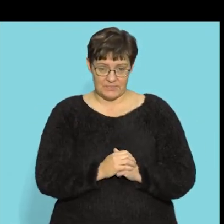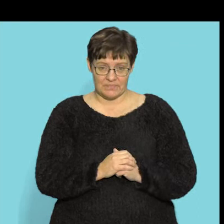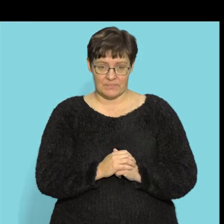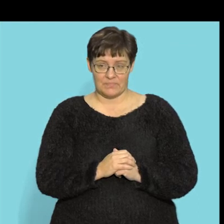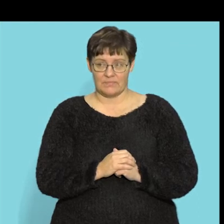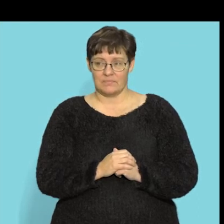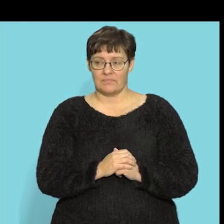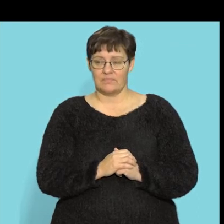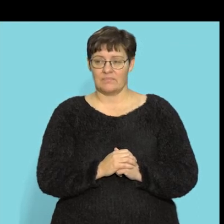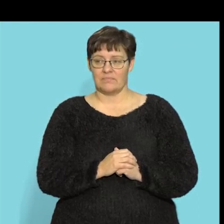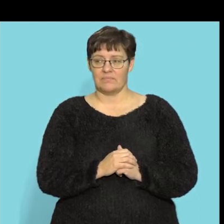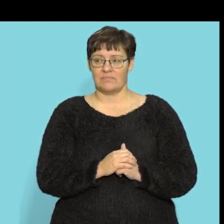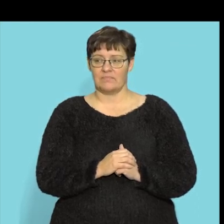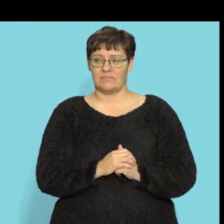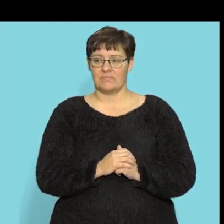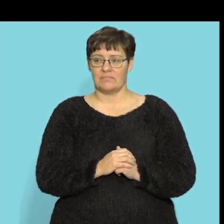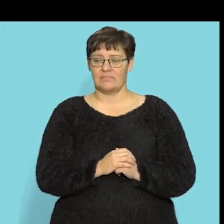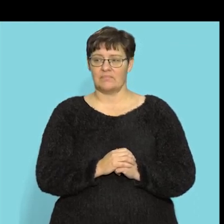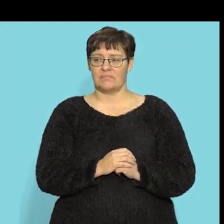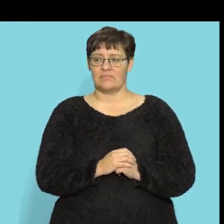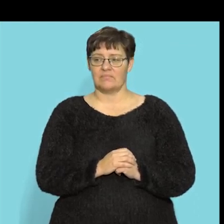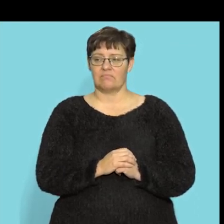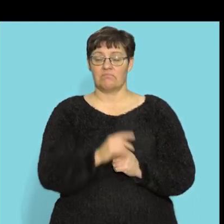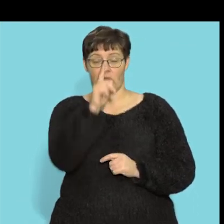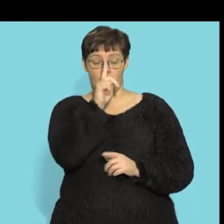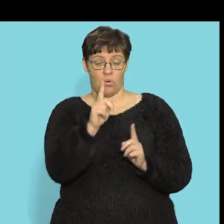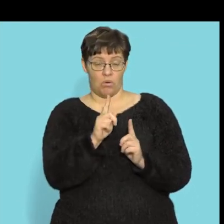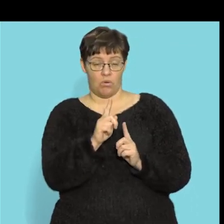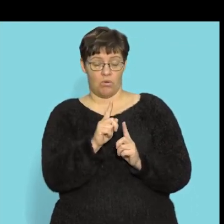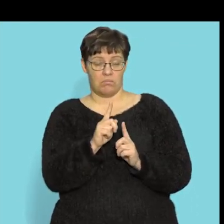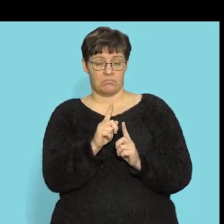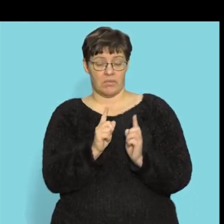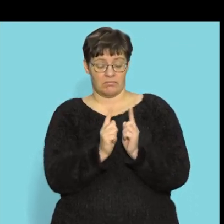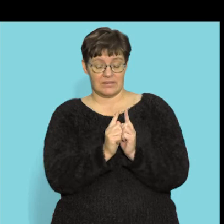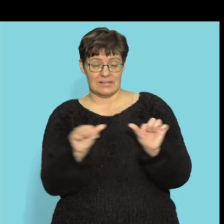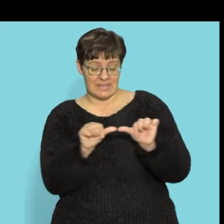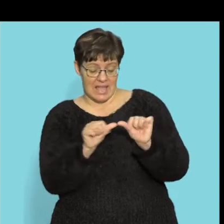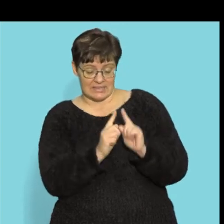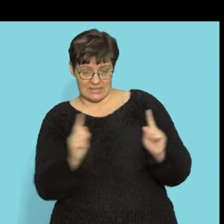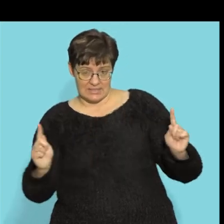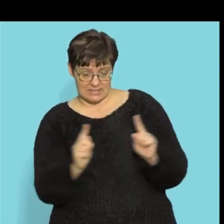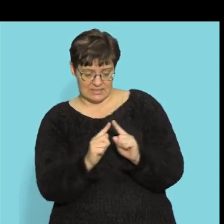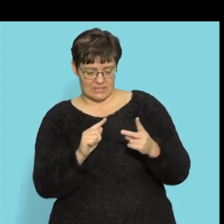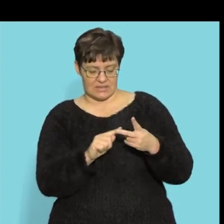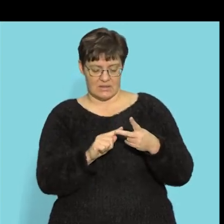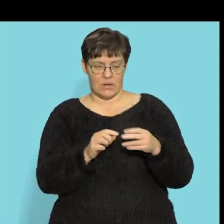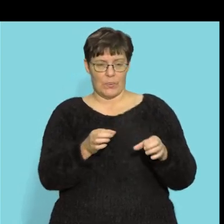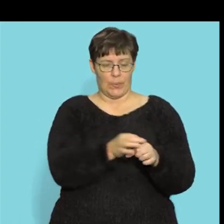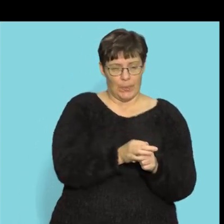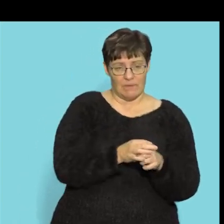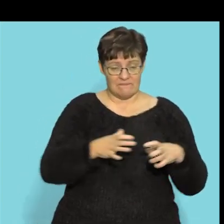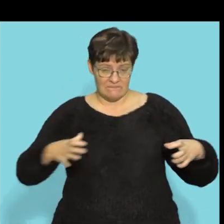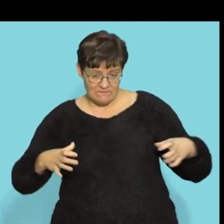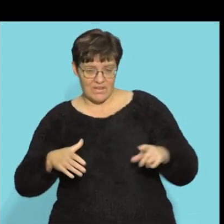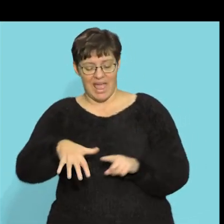right? Okay, now we managed to look at length, area, area which